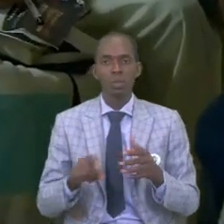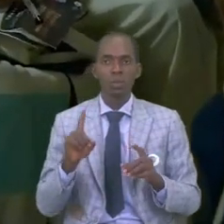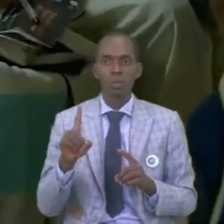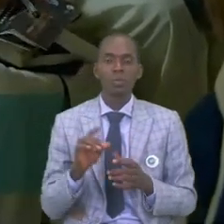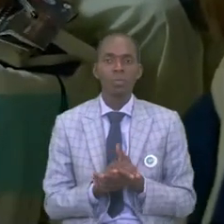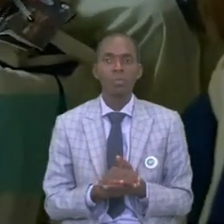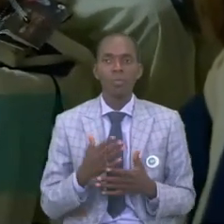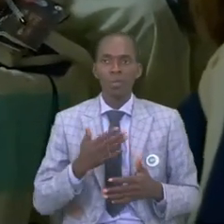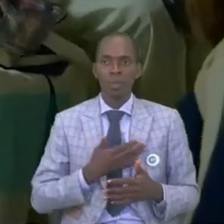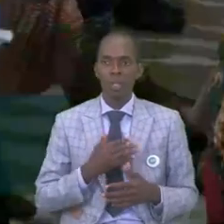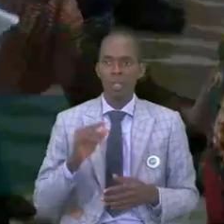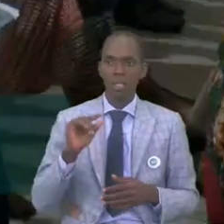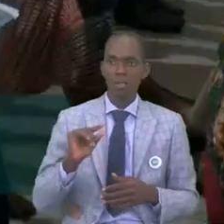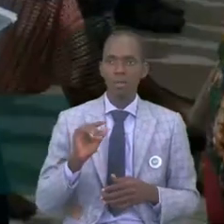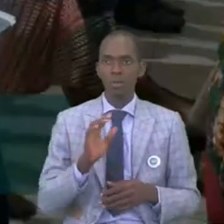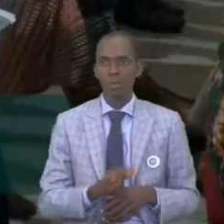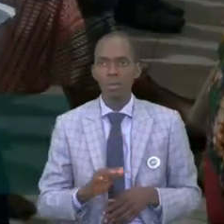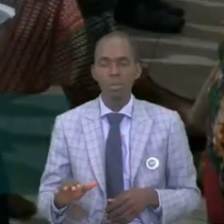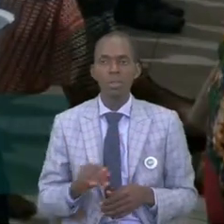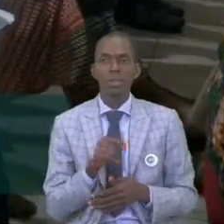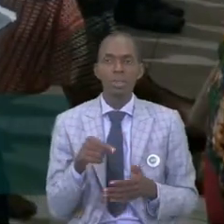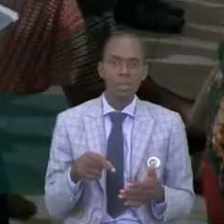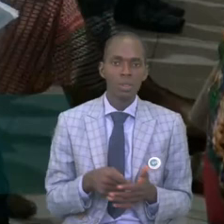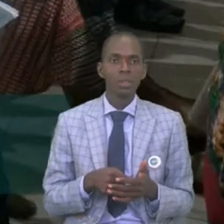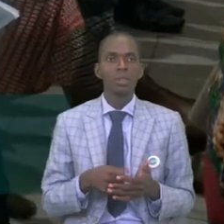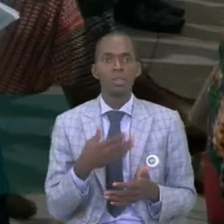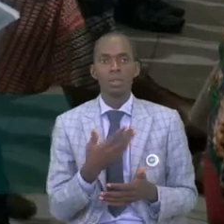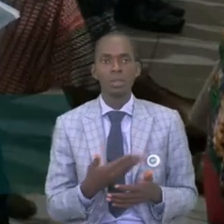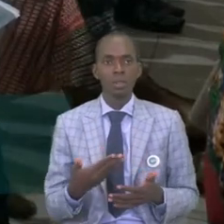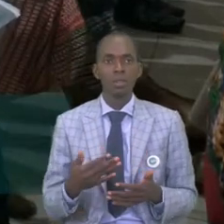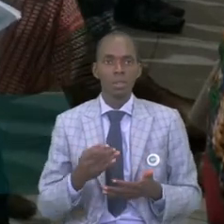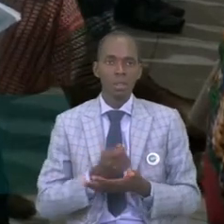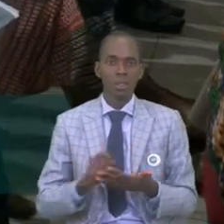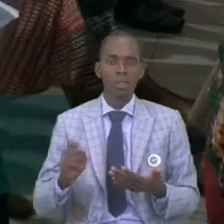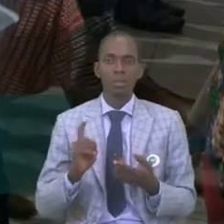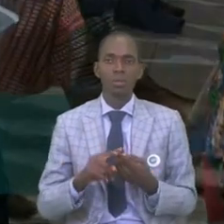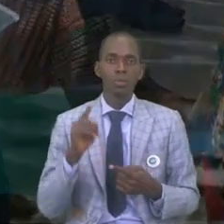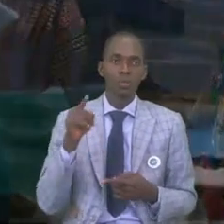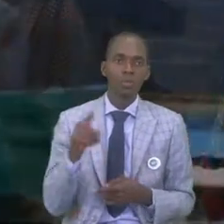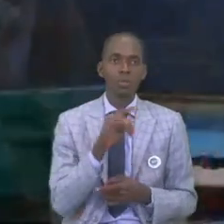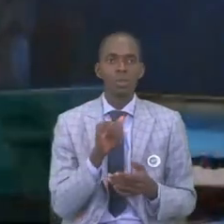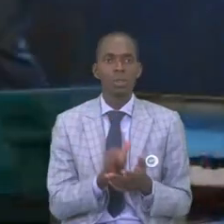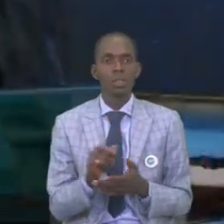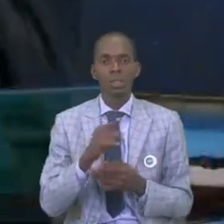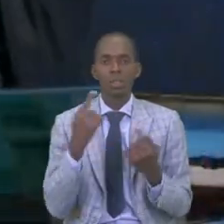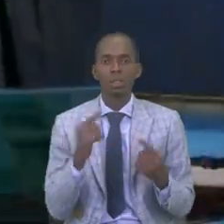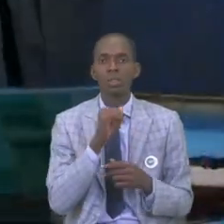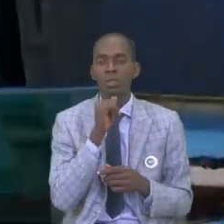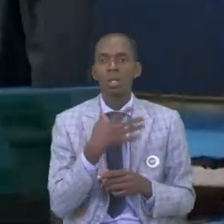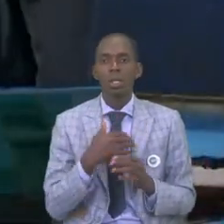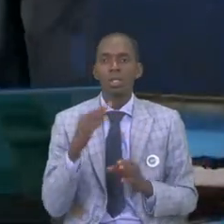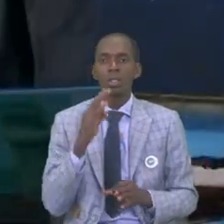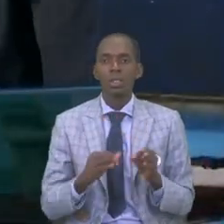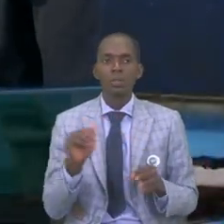little children, these things write I unto you, that ye sin not. And if any